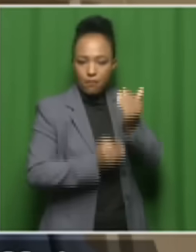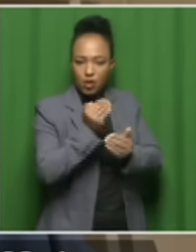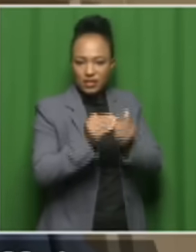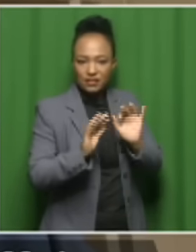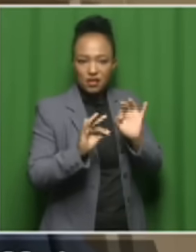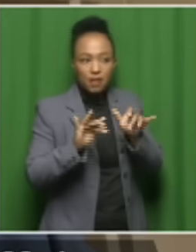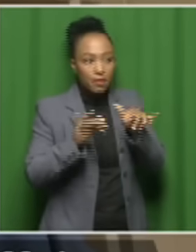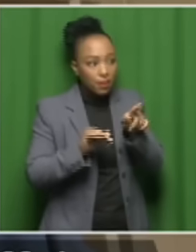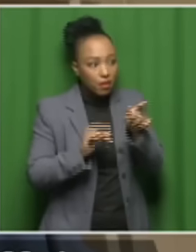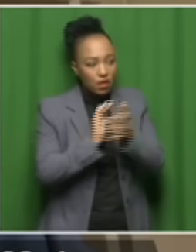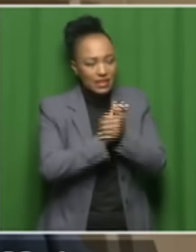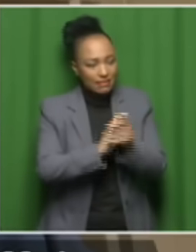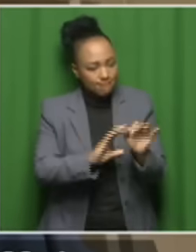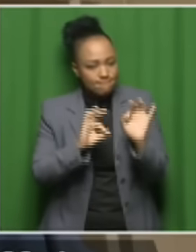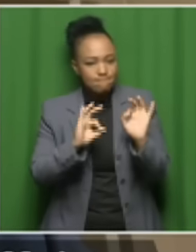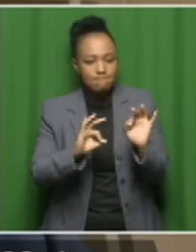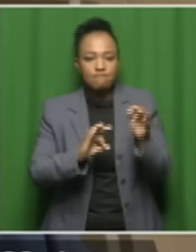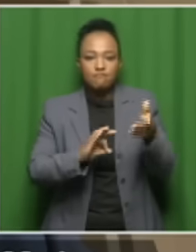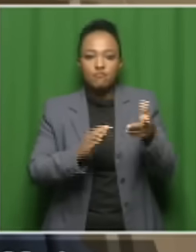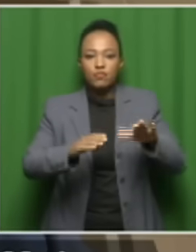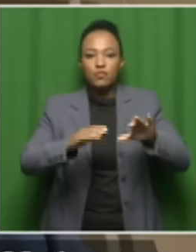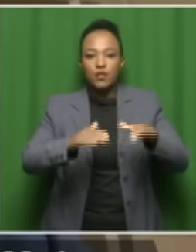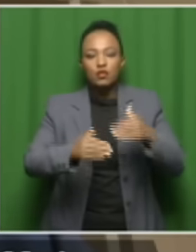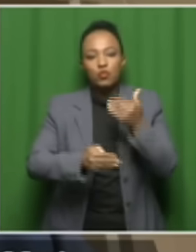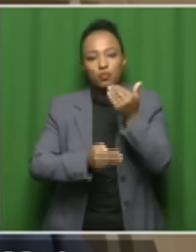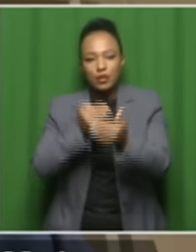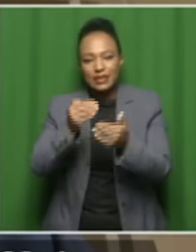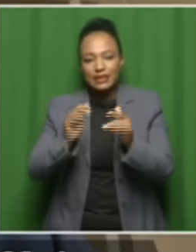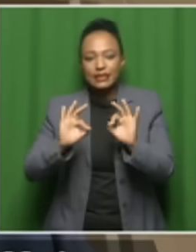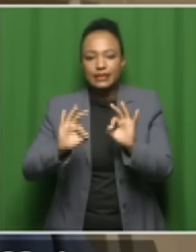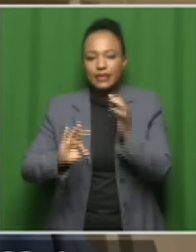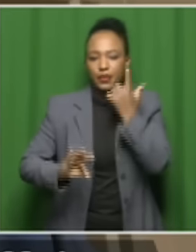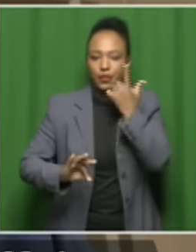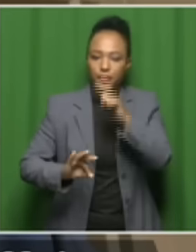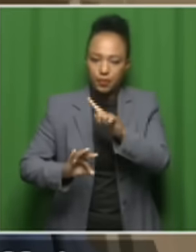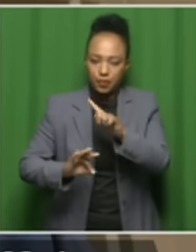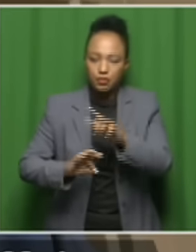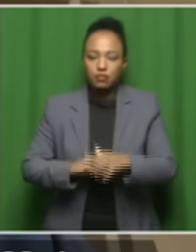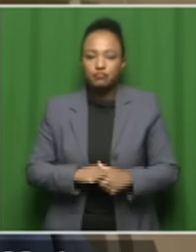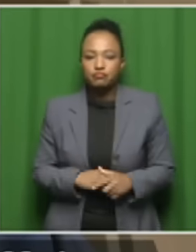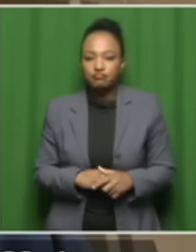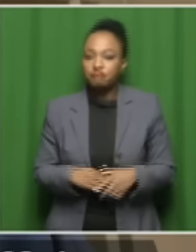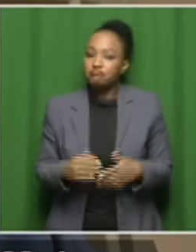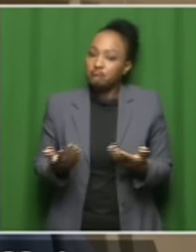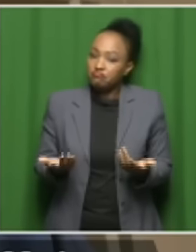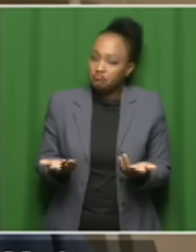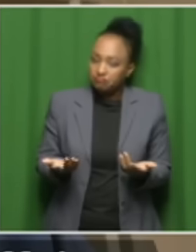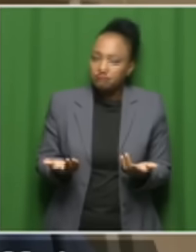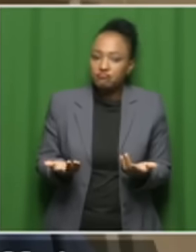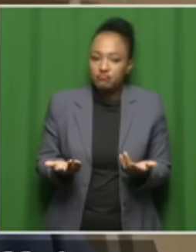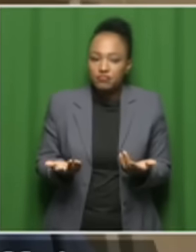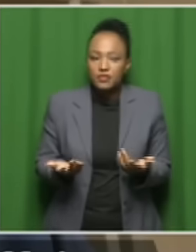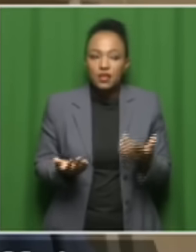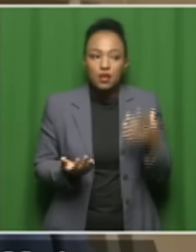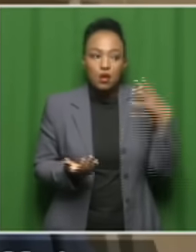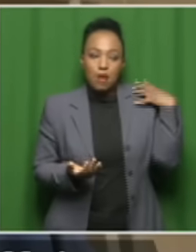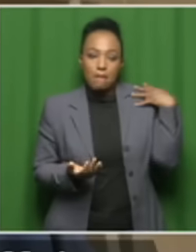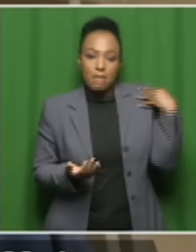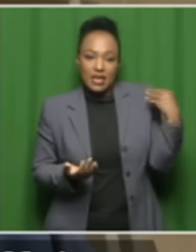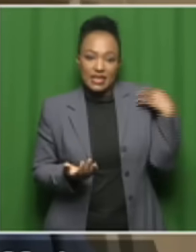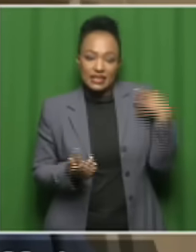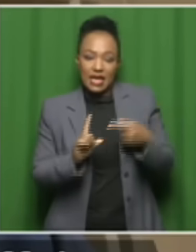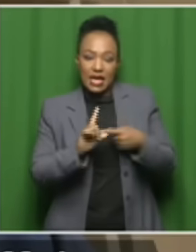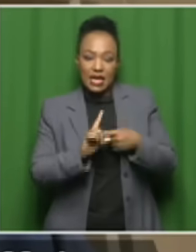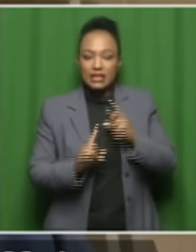right position at the right time to be able to process this. But I would imagine the minister is mindful of